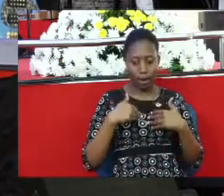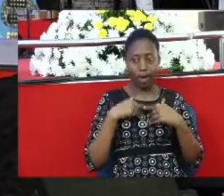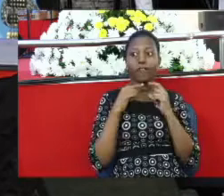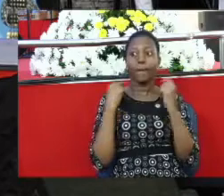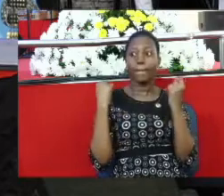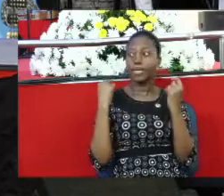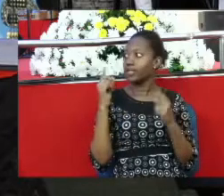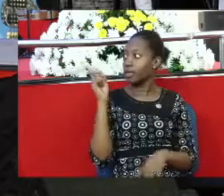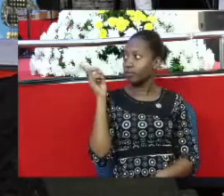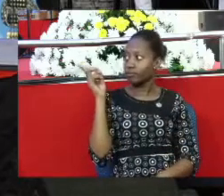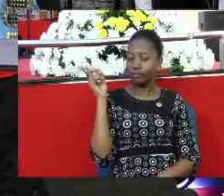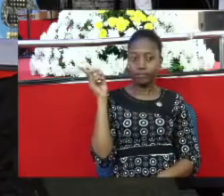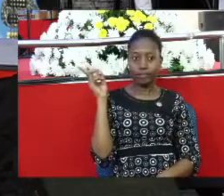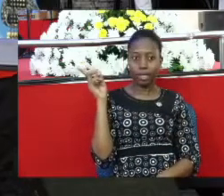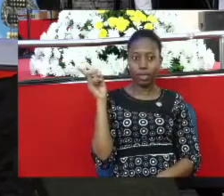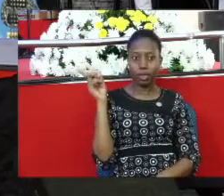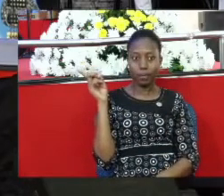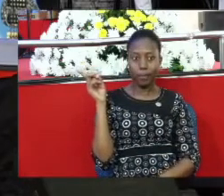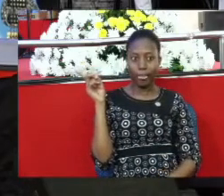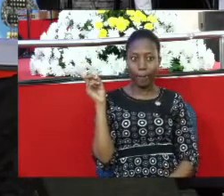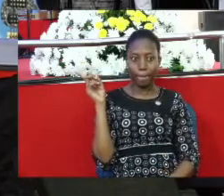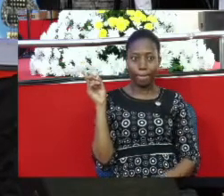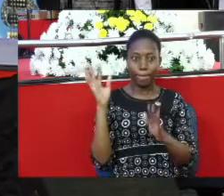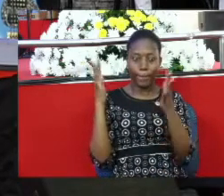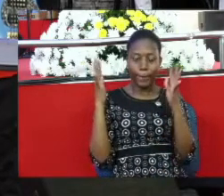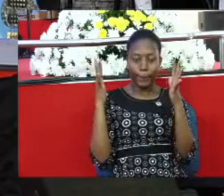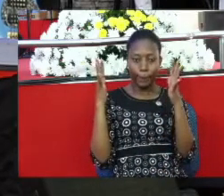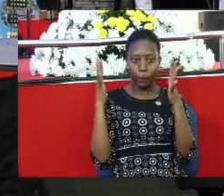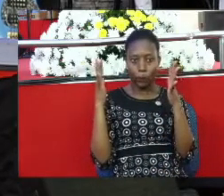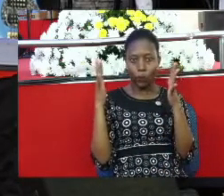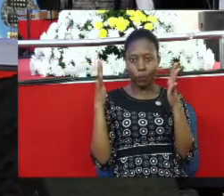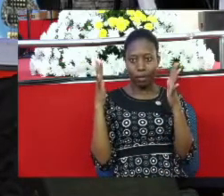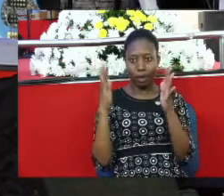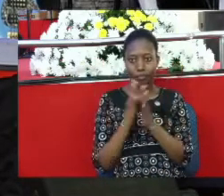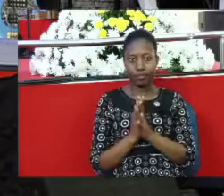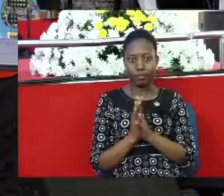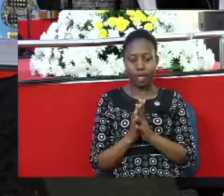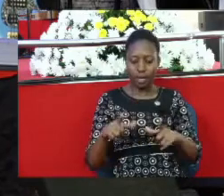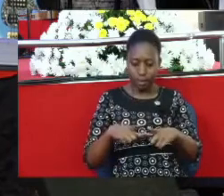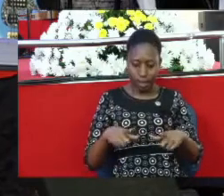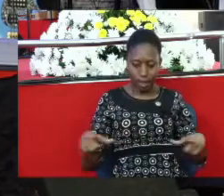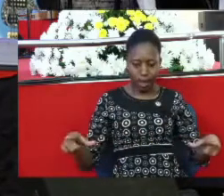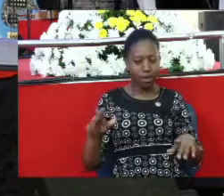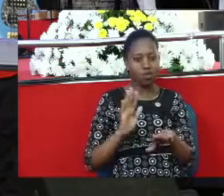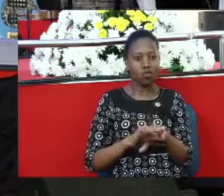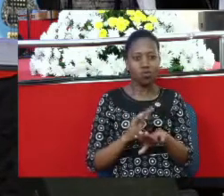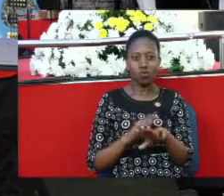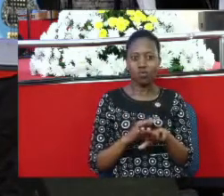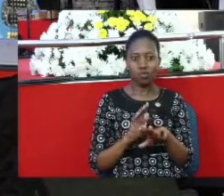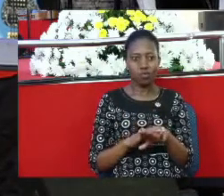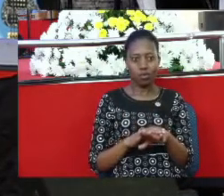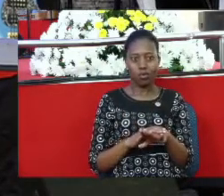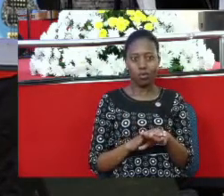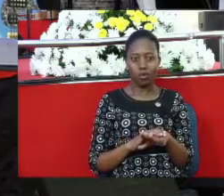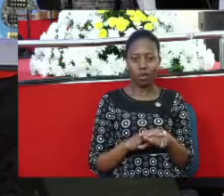shida. Na tumeona plot. Plot nzuri, kwanza imefenziwa. Na iko na